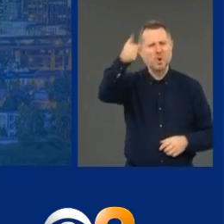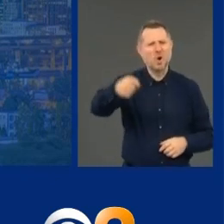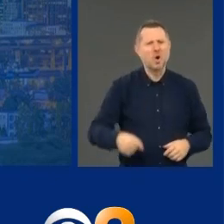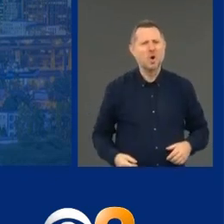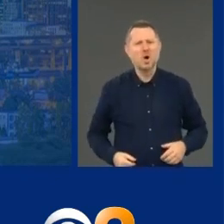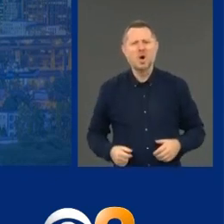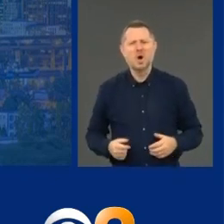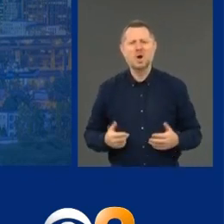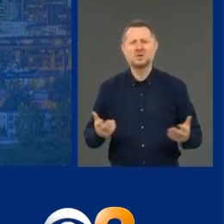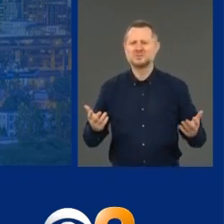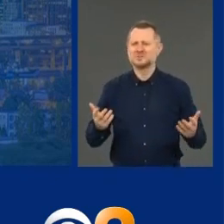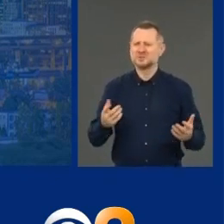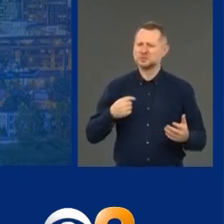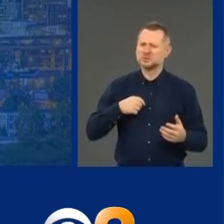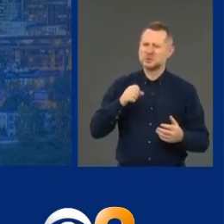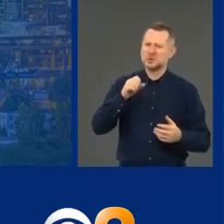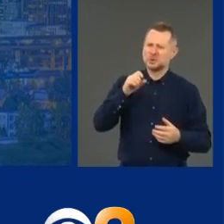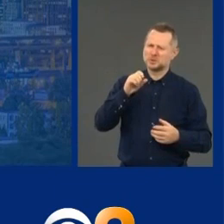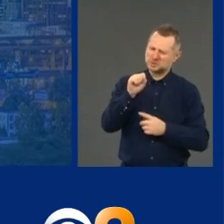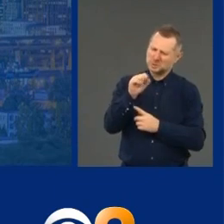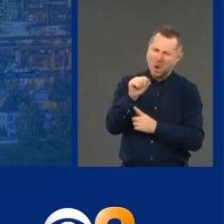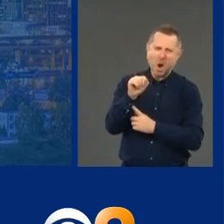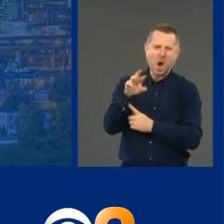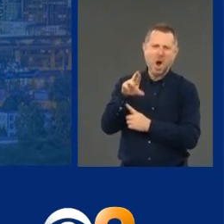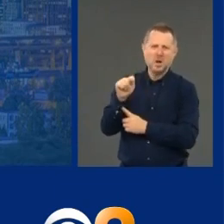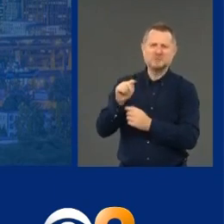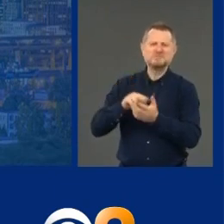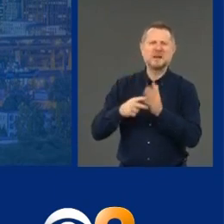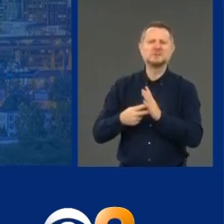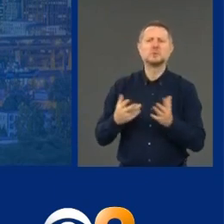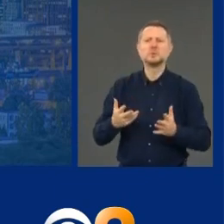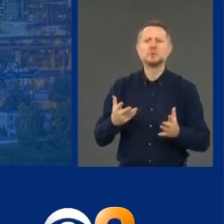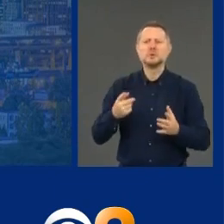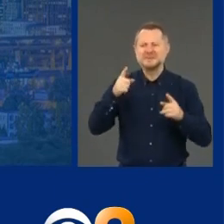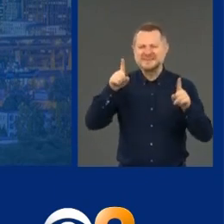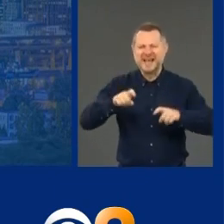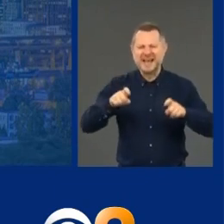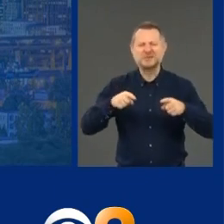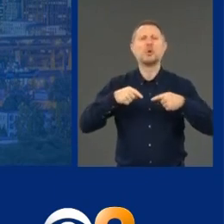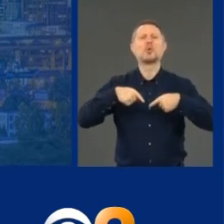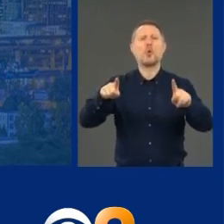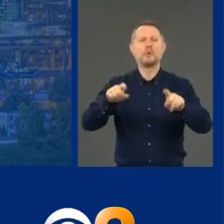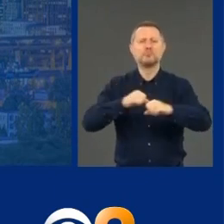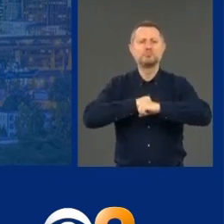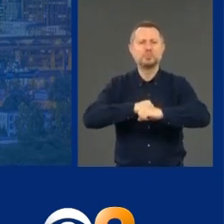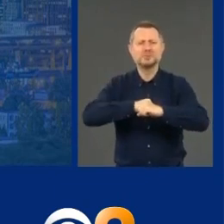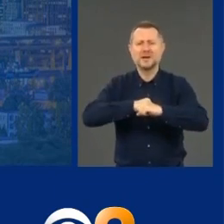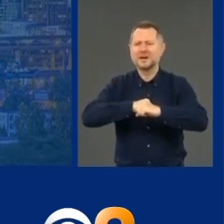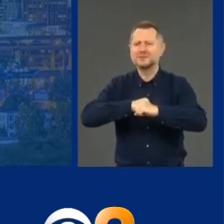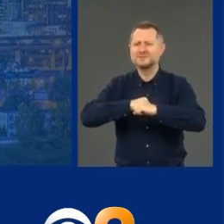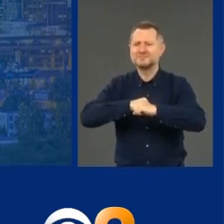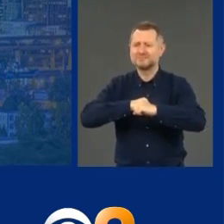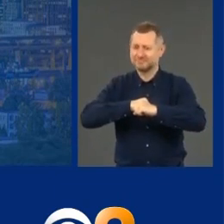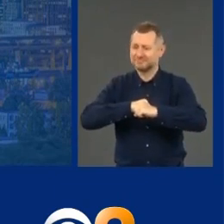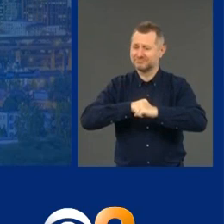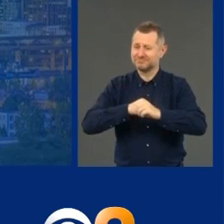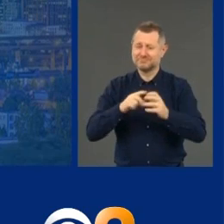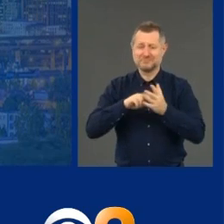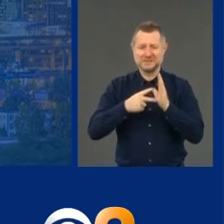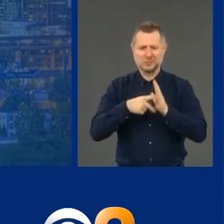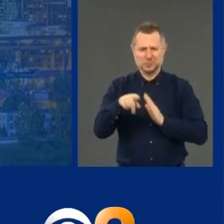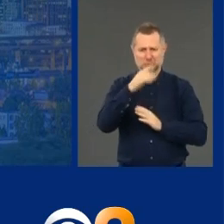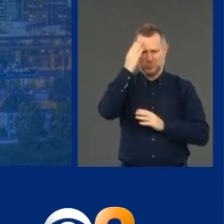Smart. Smart is get the test. Smart is protect yourself. Smart is risk reward. Don't